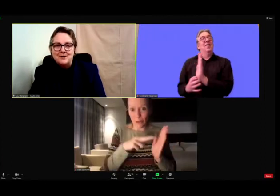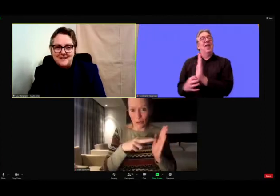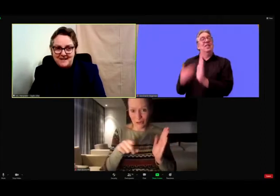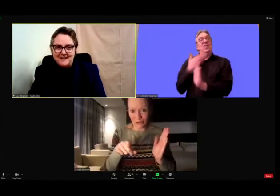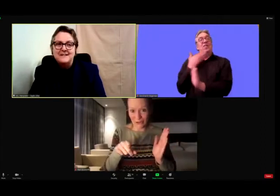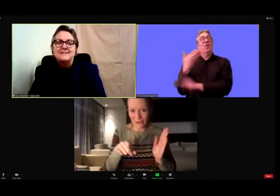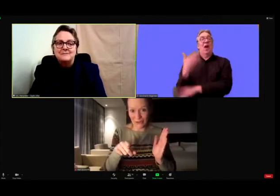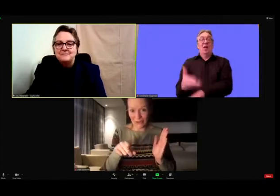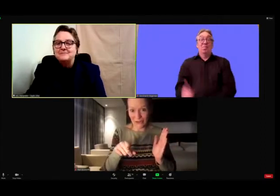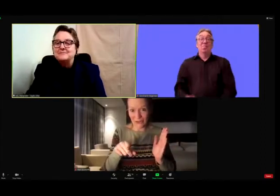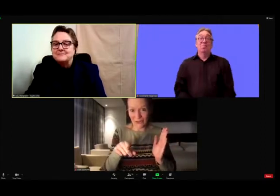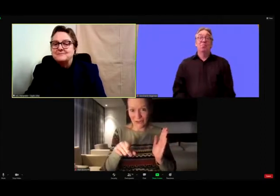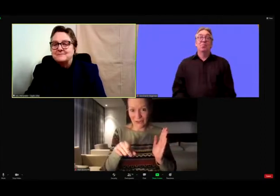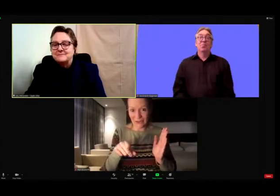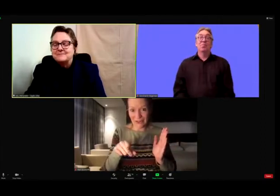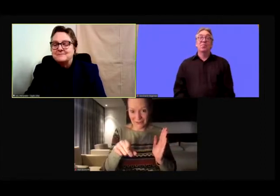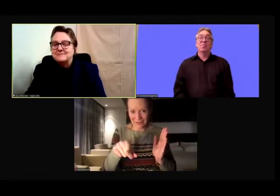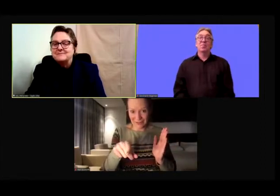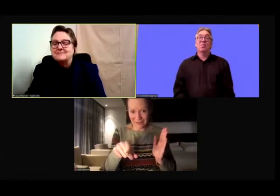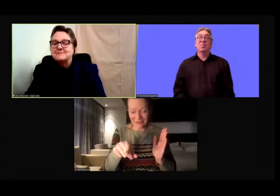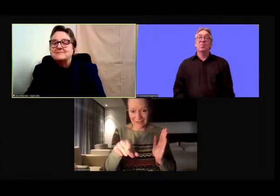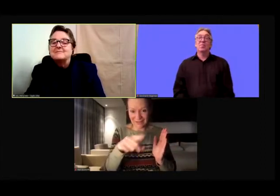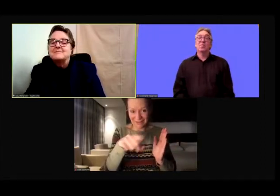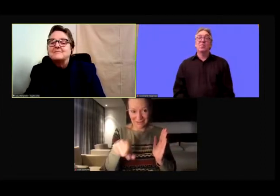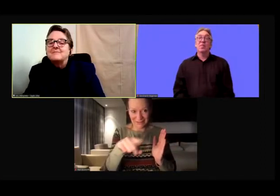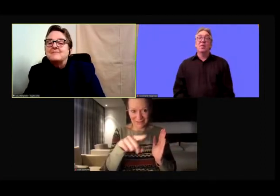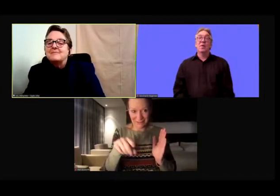I would like to have presented. Okay.